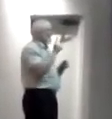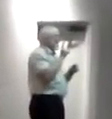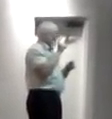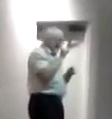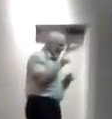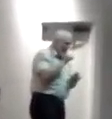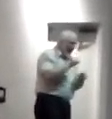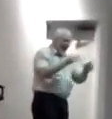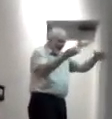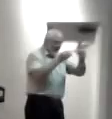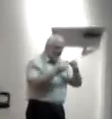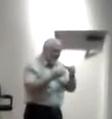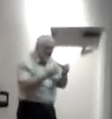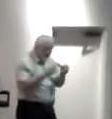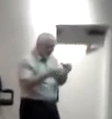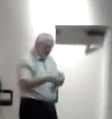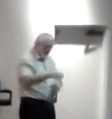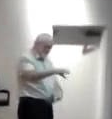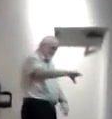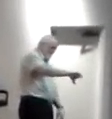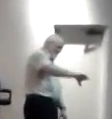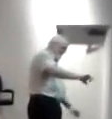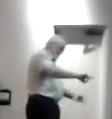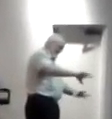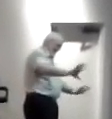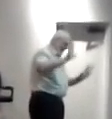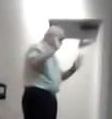You know? I got that and I poured it out.